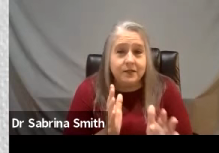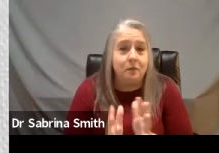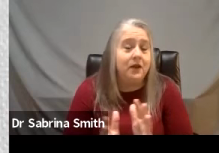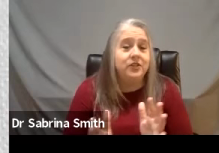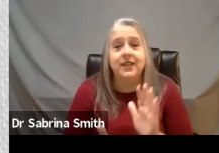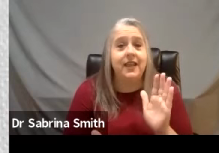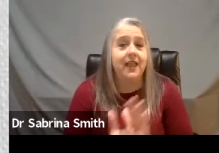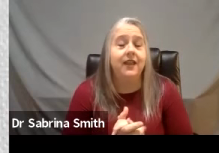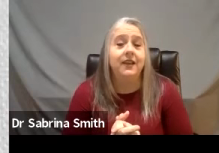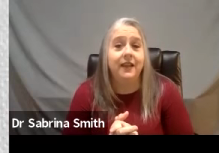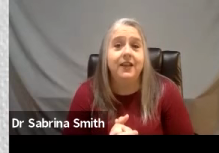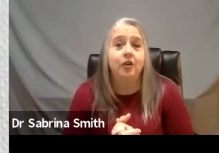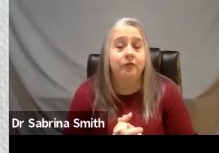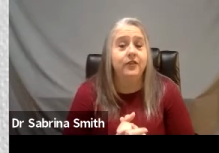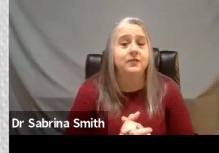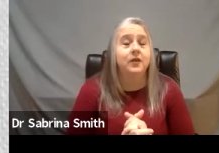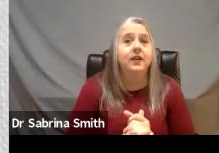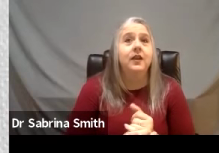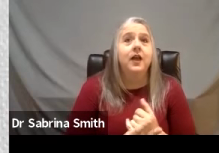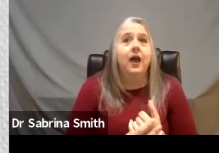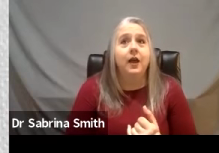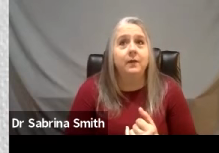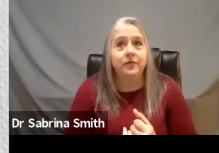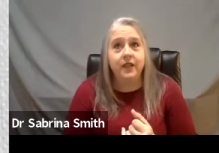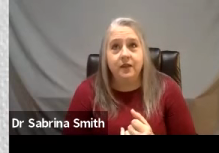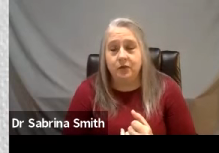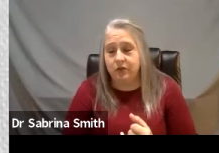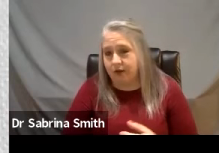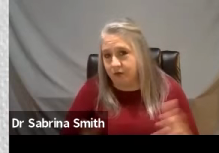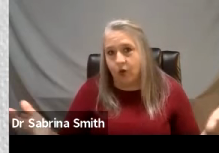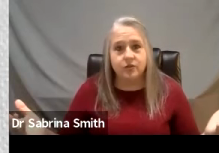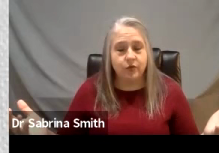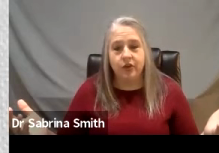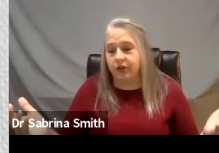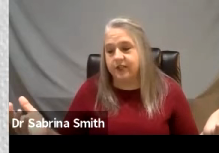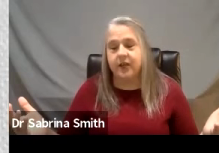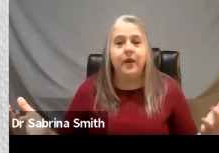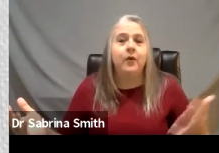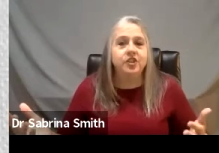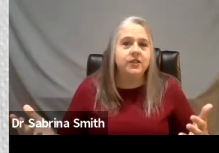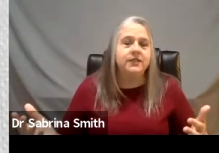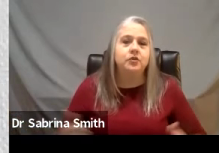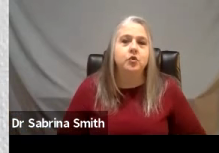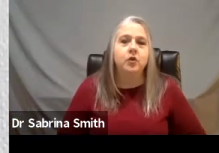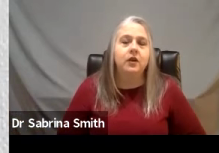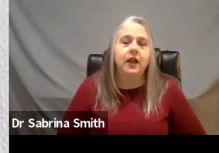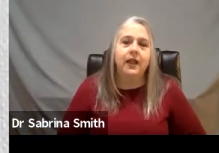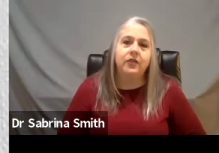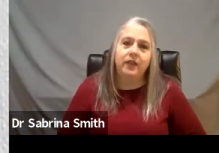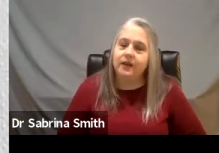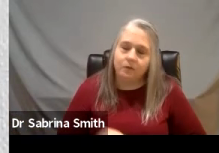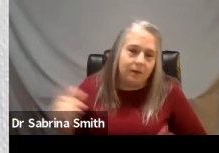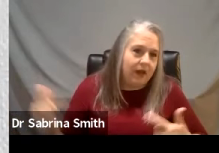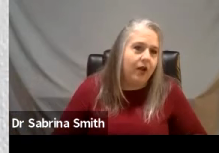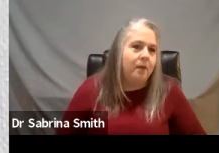get as much as I can in here for this one, but of course we're going to take away questions, I'm sure,